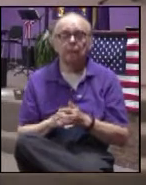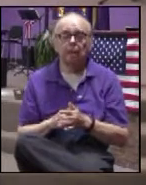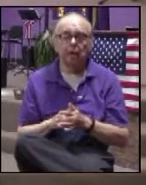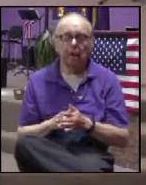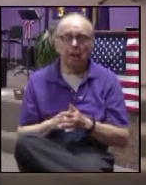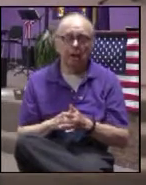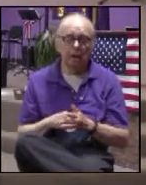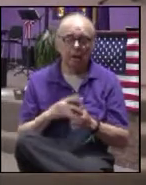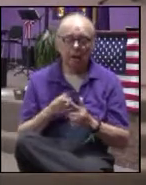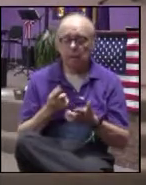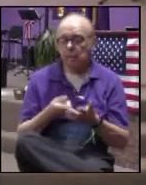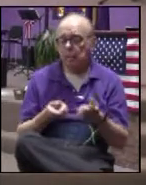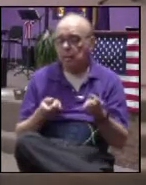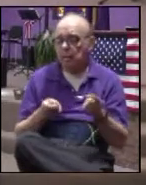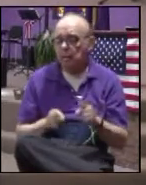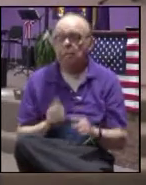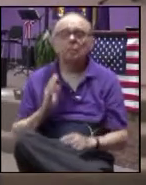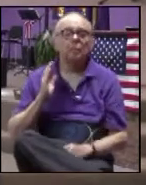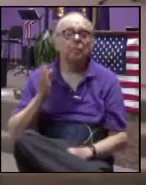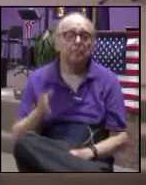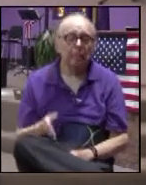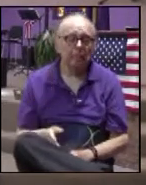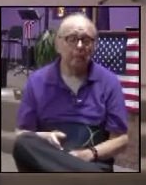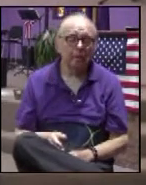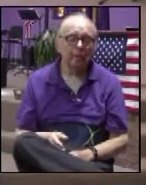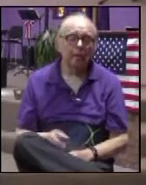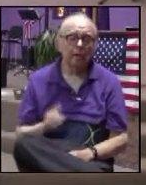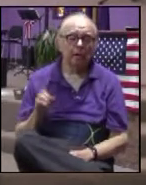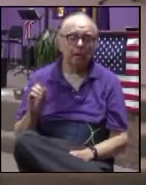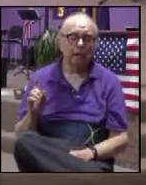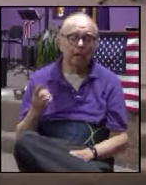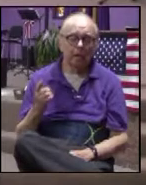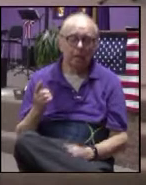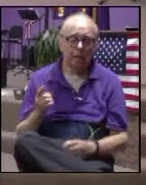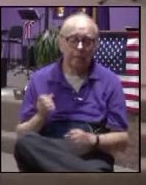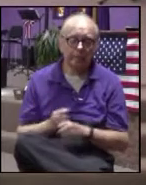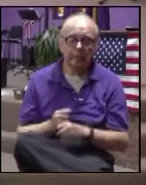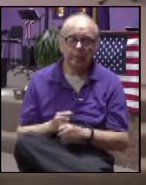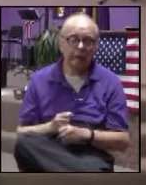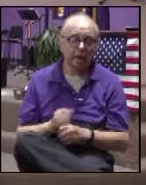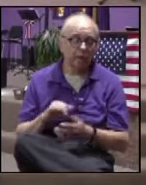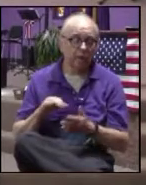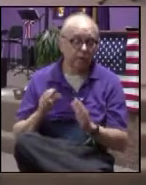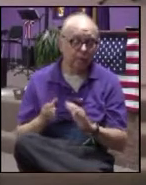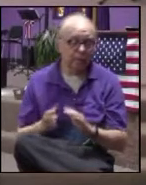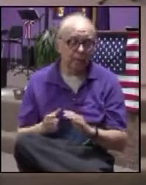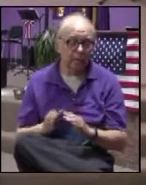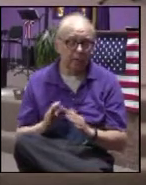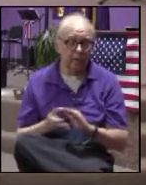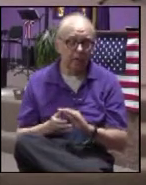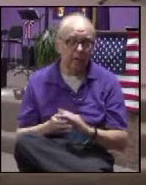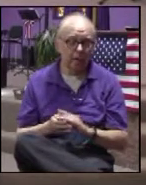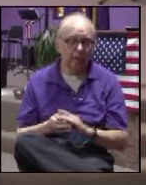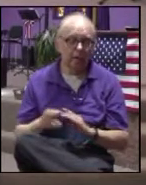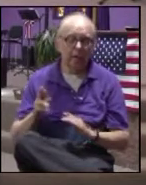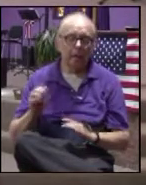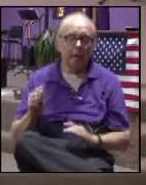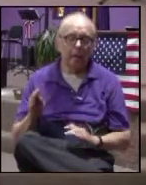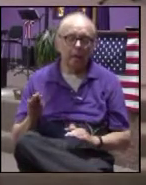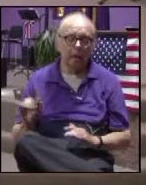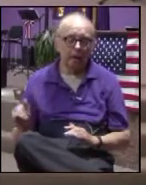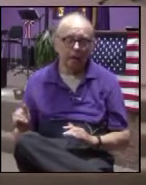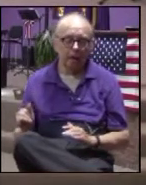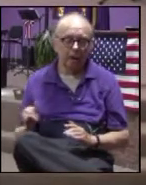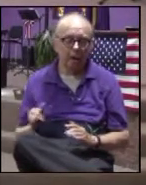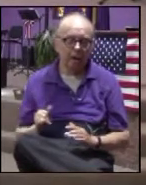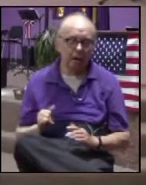And then what would happen is, once you made that cut to become a rabbi,